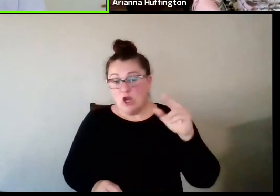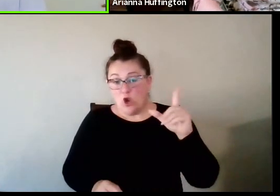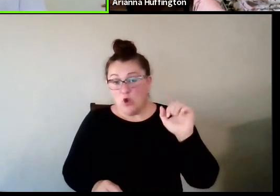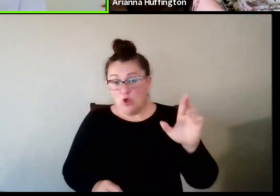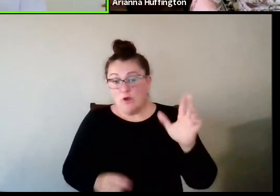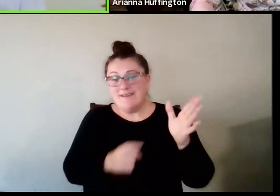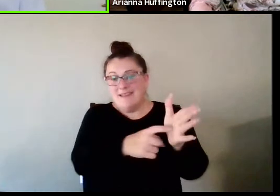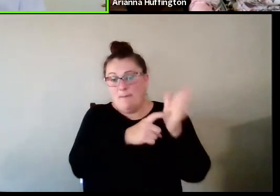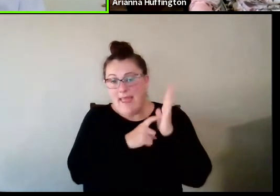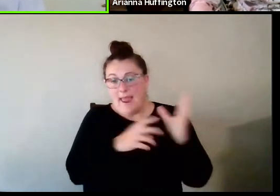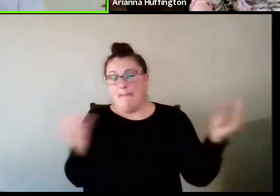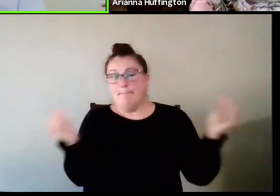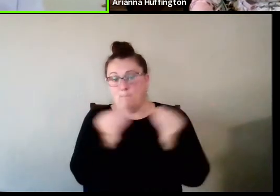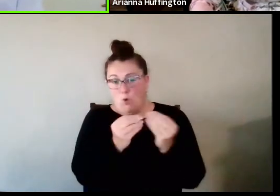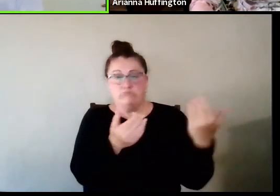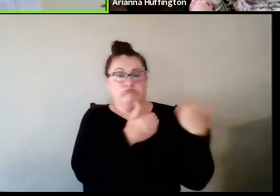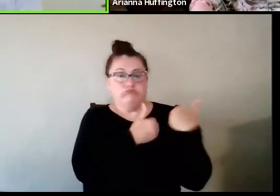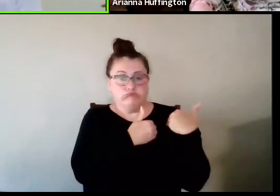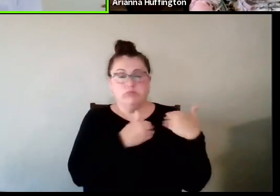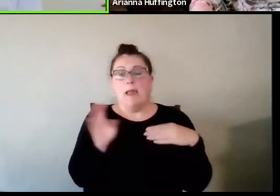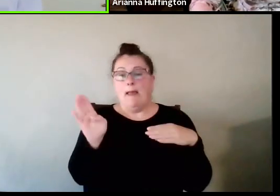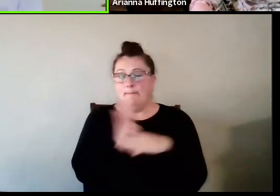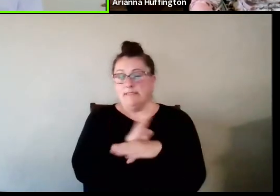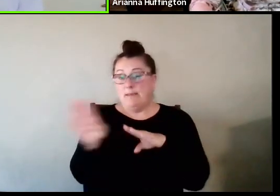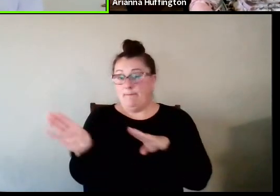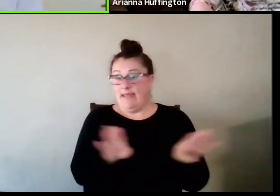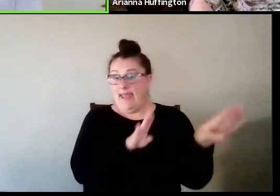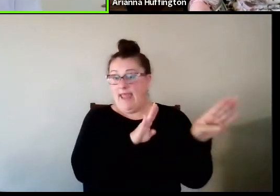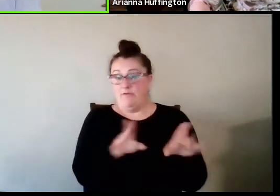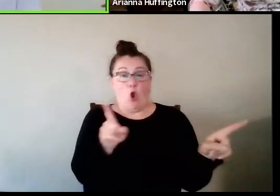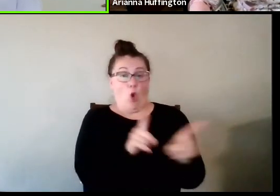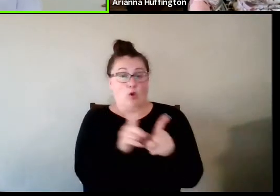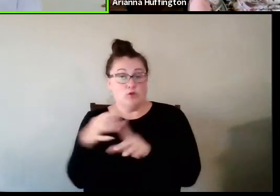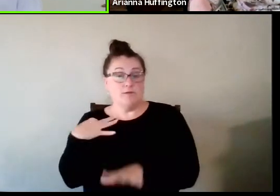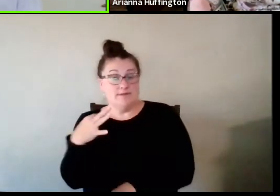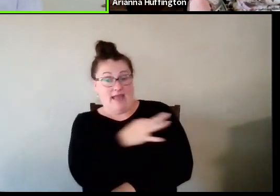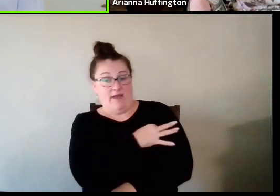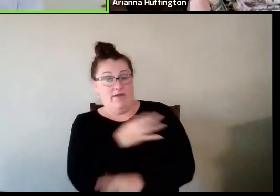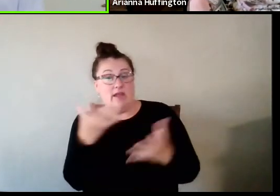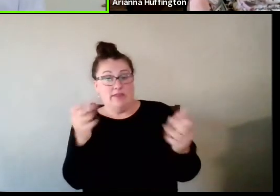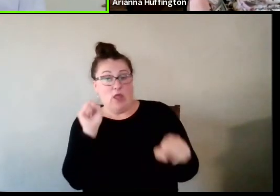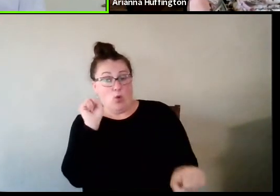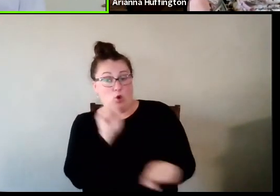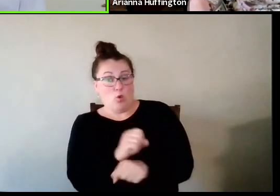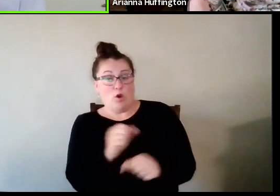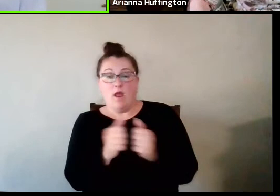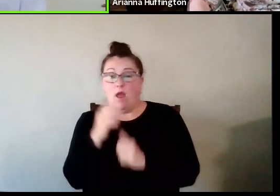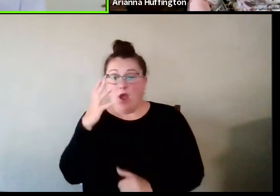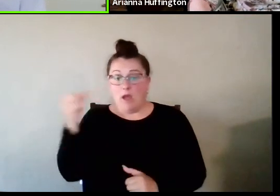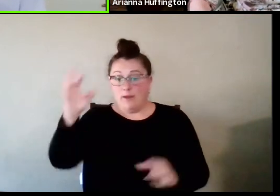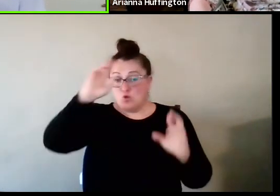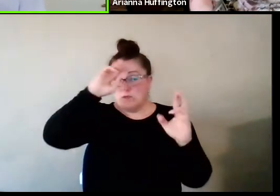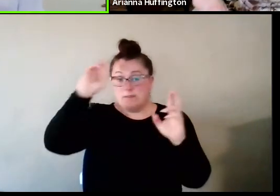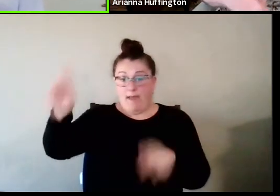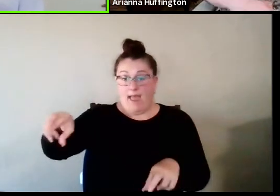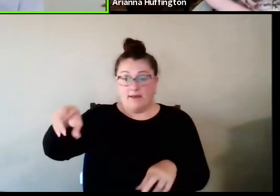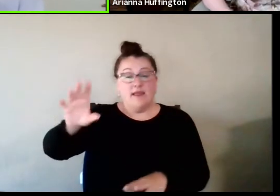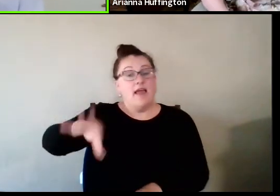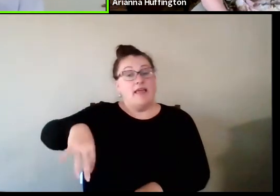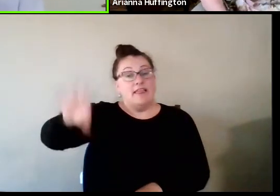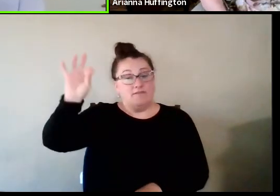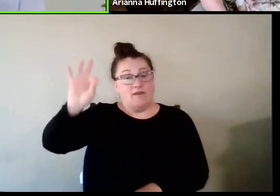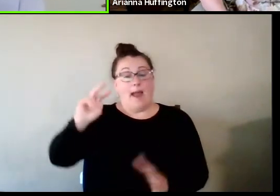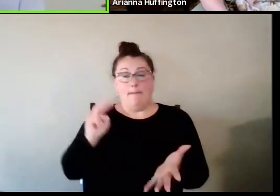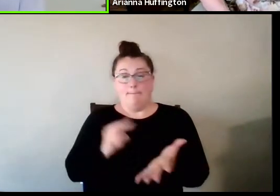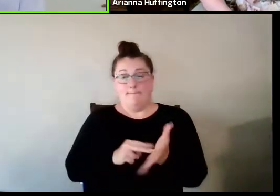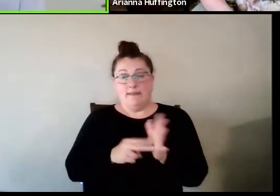more responsible, you know, business behaviors. Employees are. They want to work with a company they respect and where they're going to find meaning and